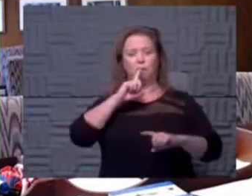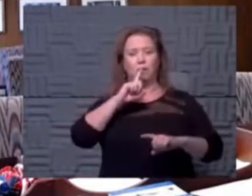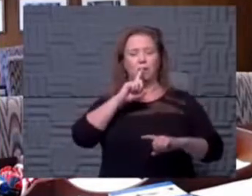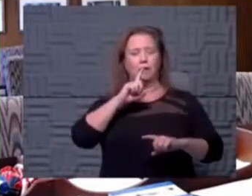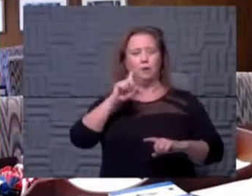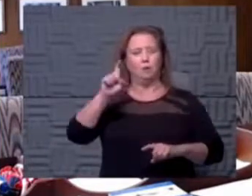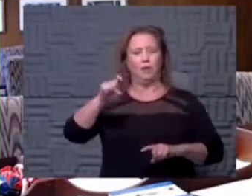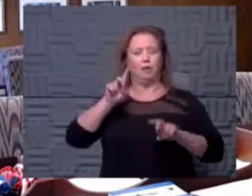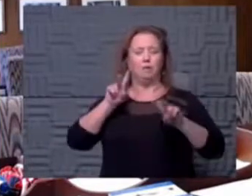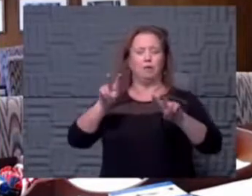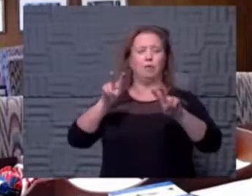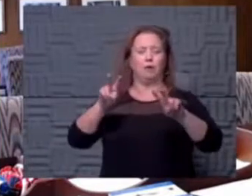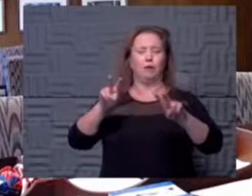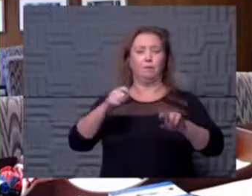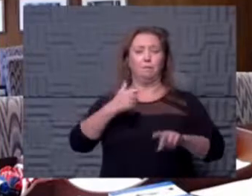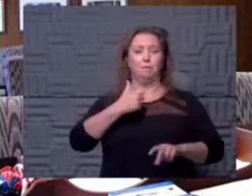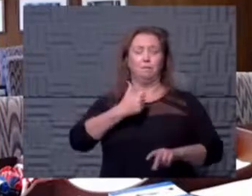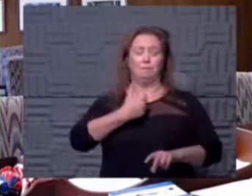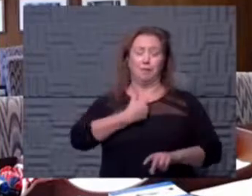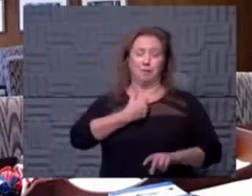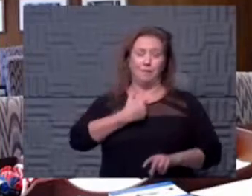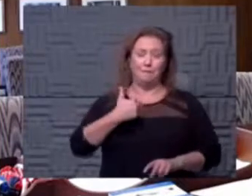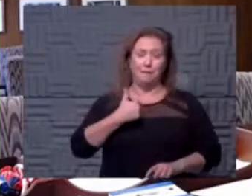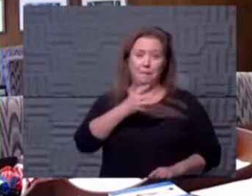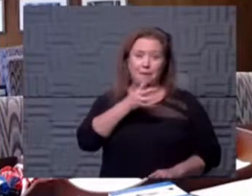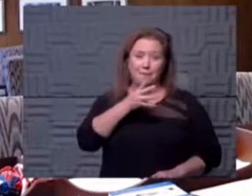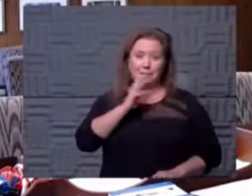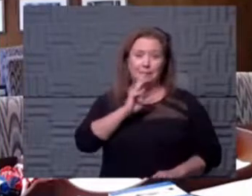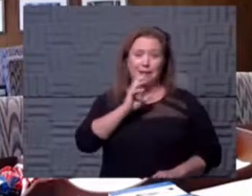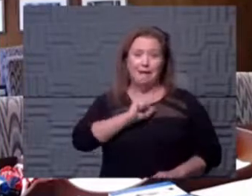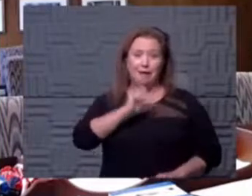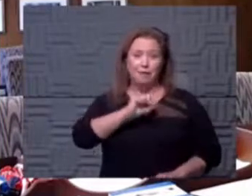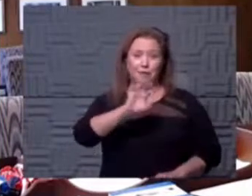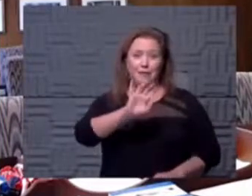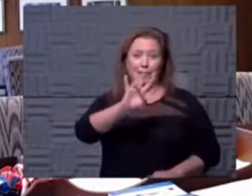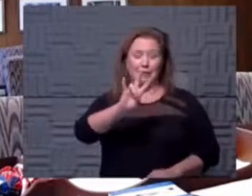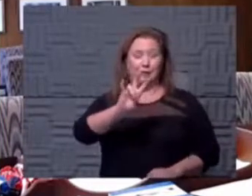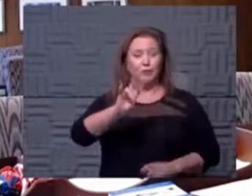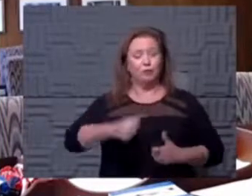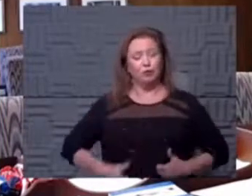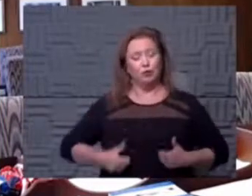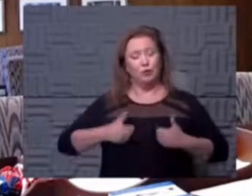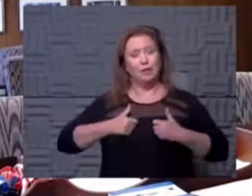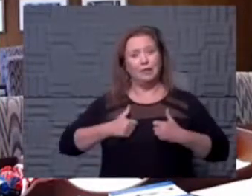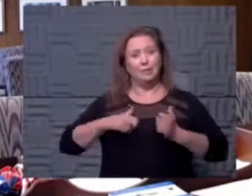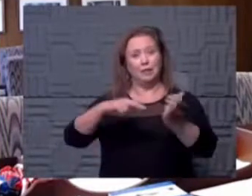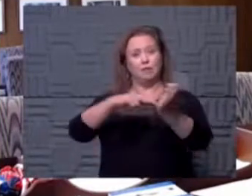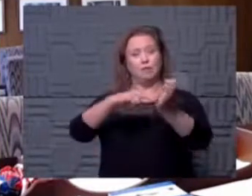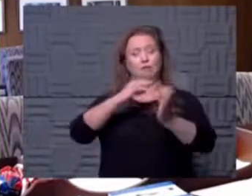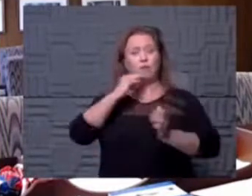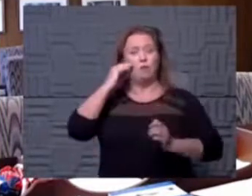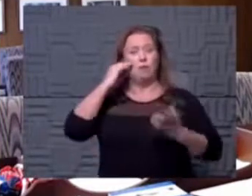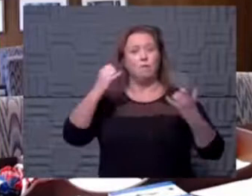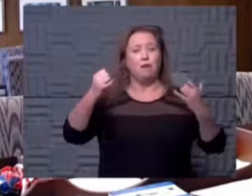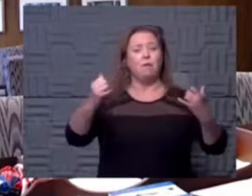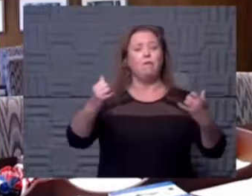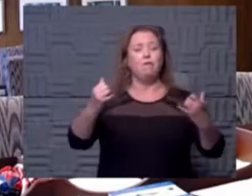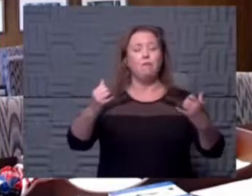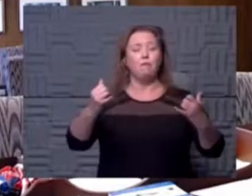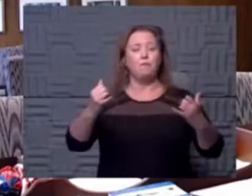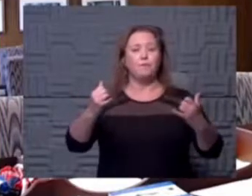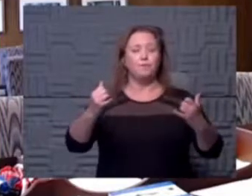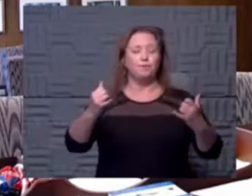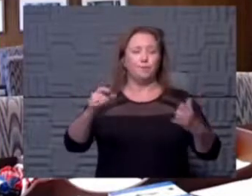at, and I have a 97-year-old mother that's in a skilled nursing center right now. So I think